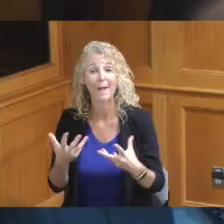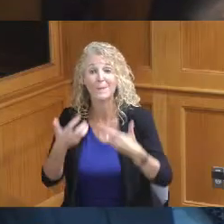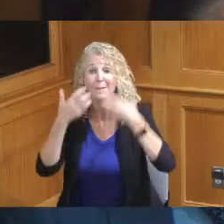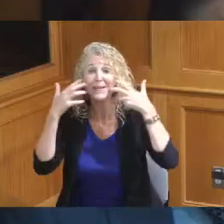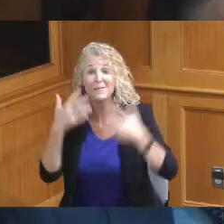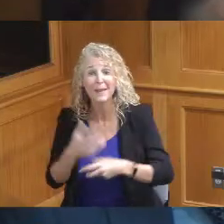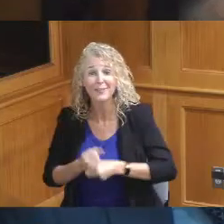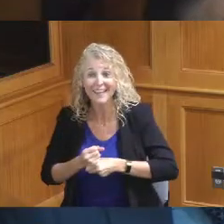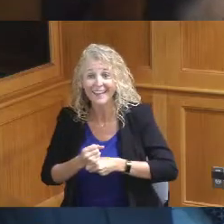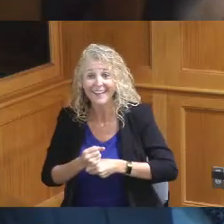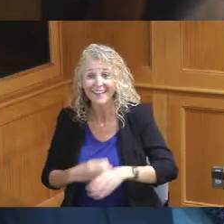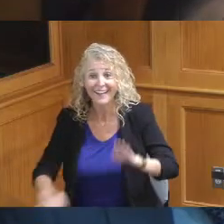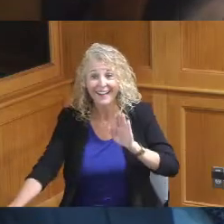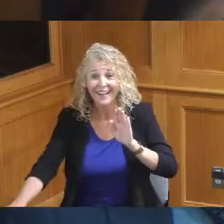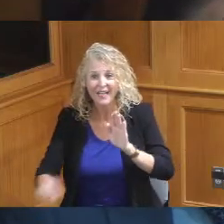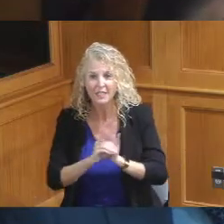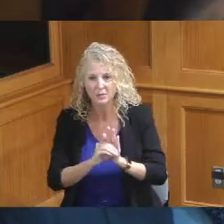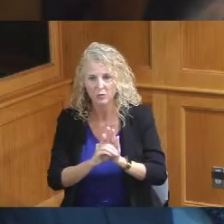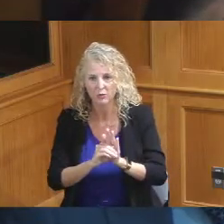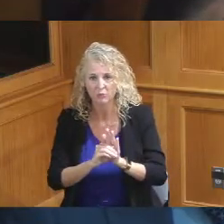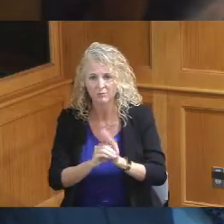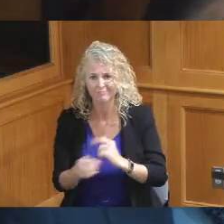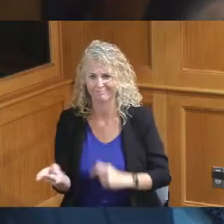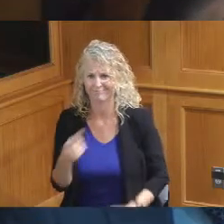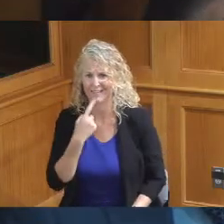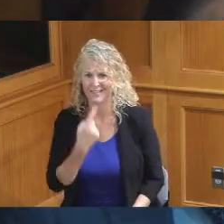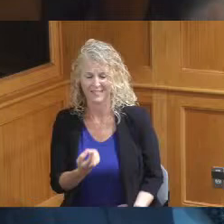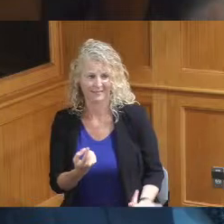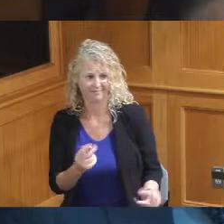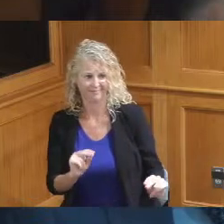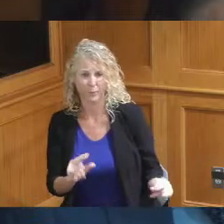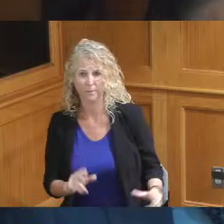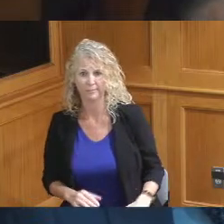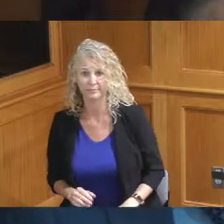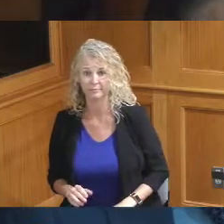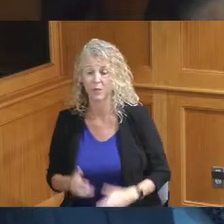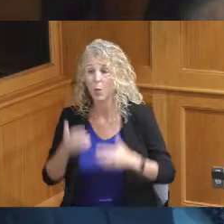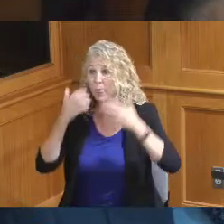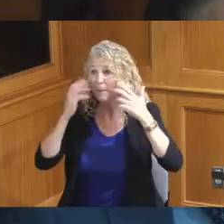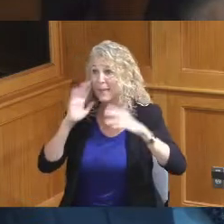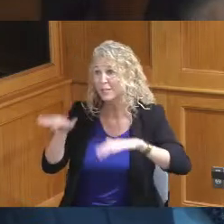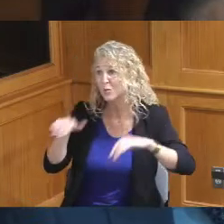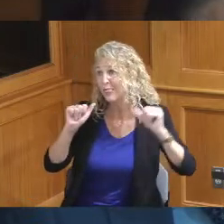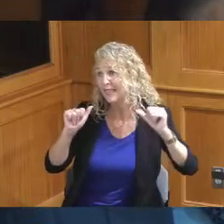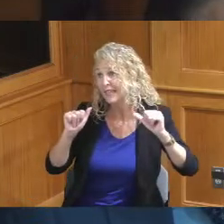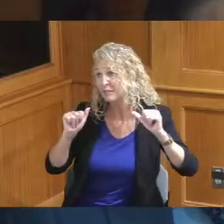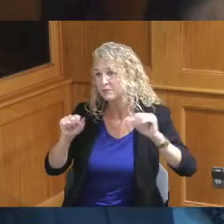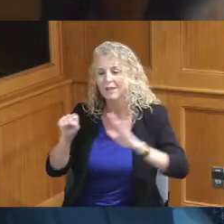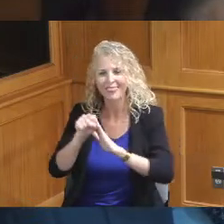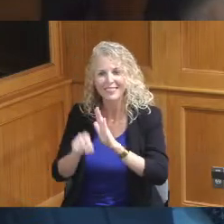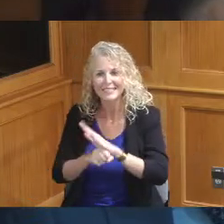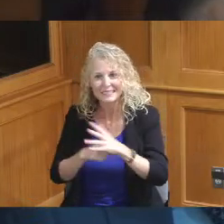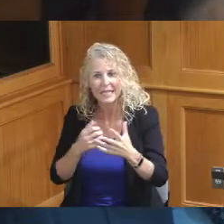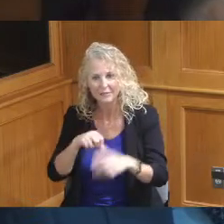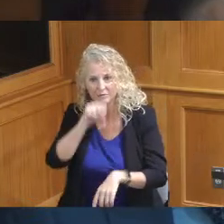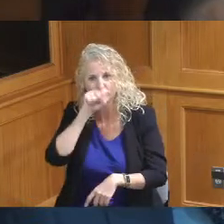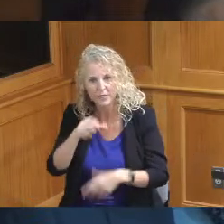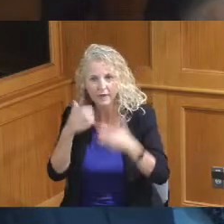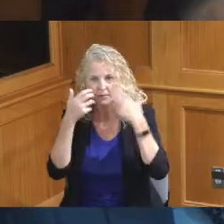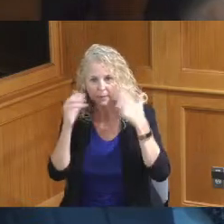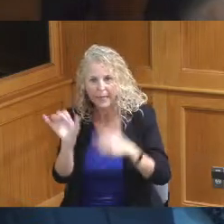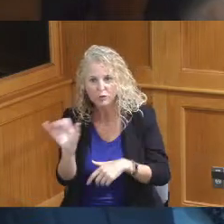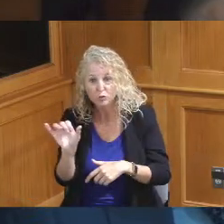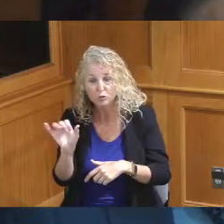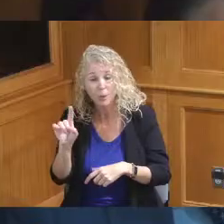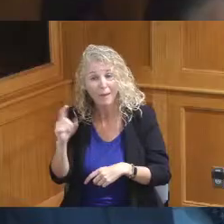$0. They wasn't afraid to say, man, if we do this, the Bengals gonna lead the state. And the Bengals mean a lot to the state of Ohio too. They gave